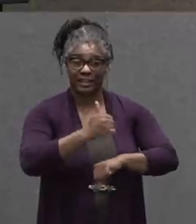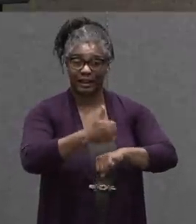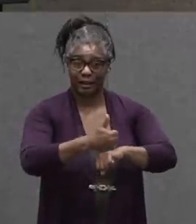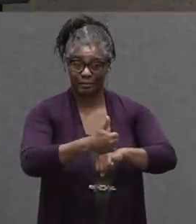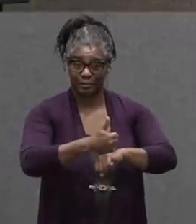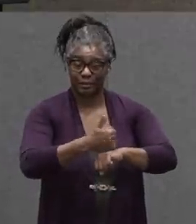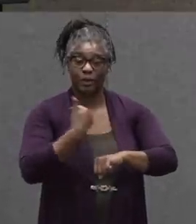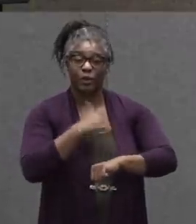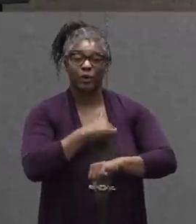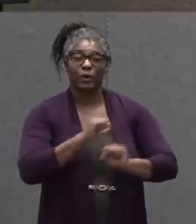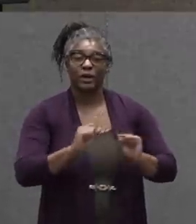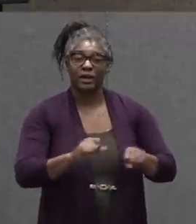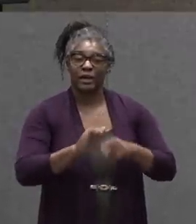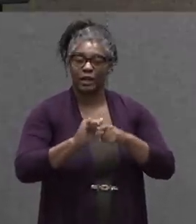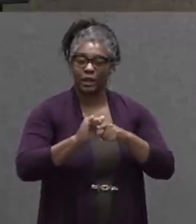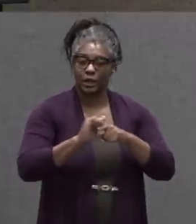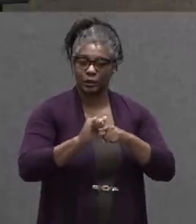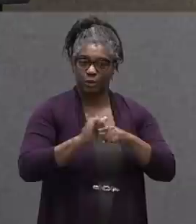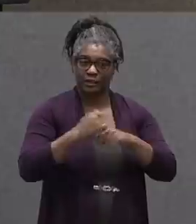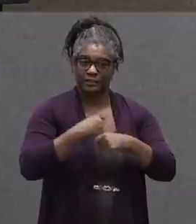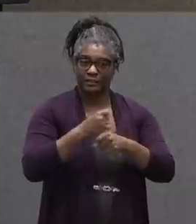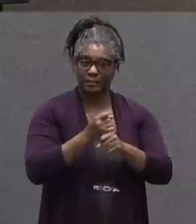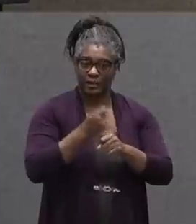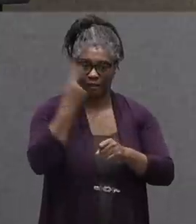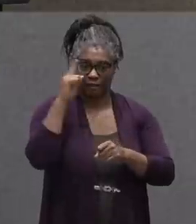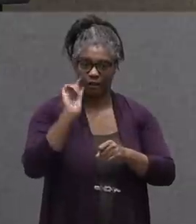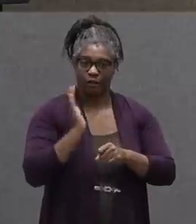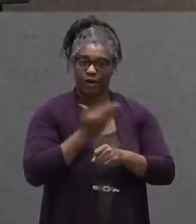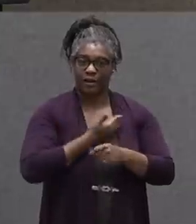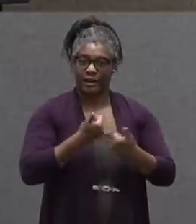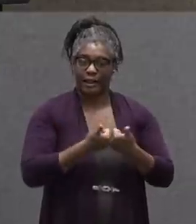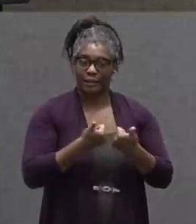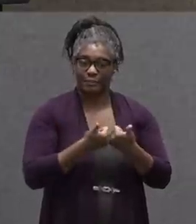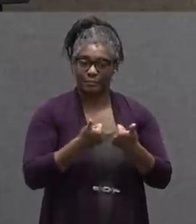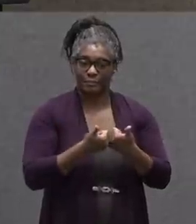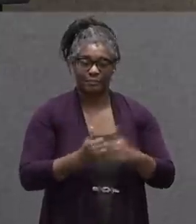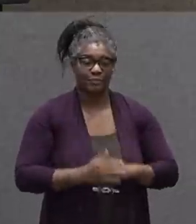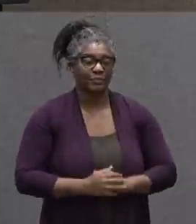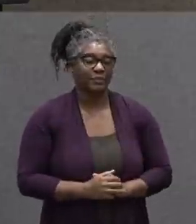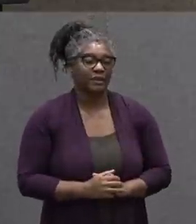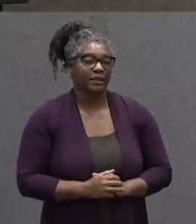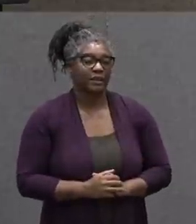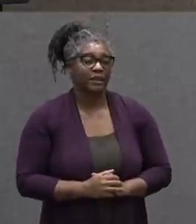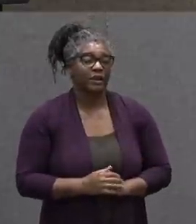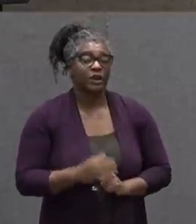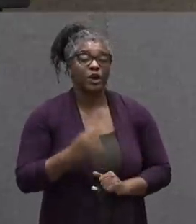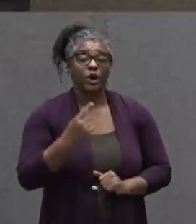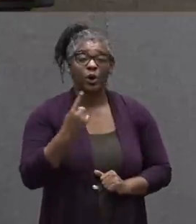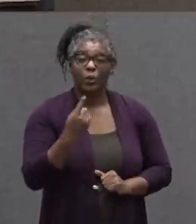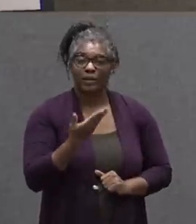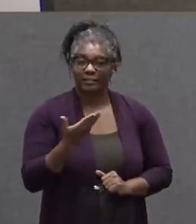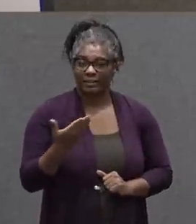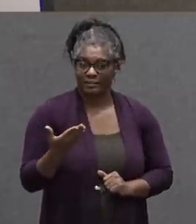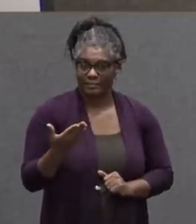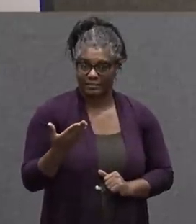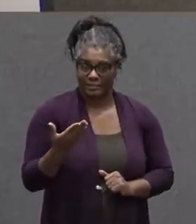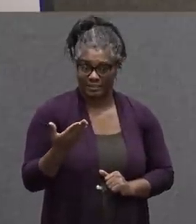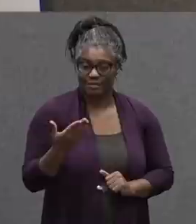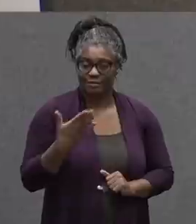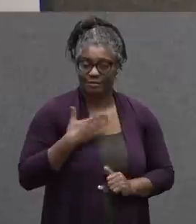from our game. For example, the first thing I had, one of the things I had my friends do was